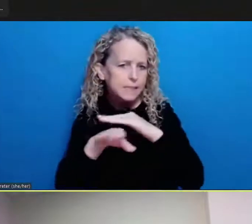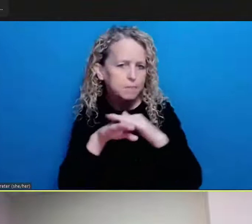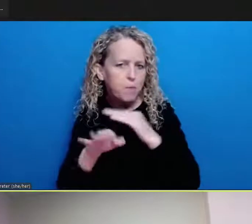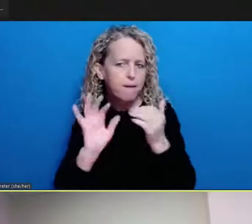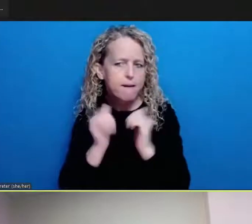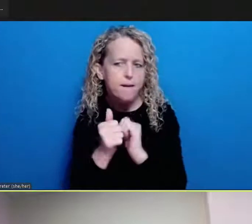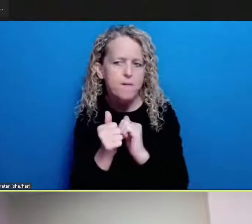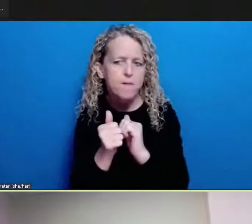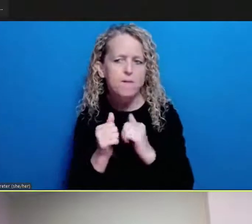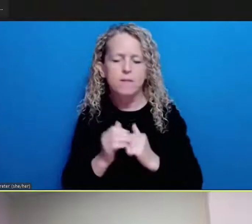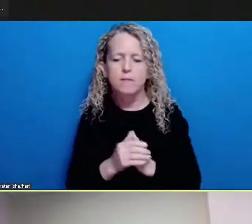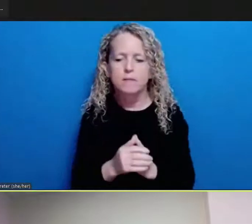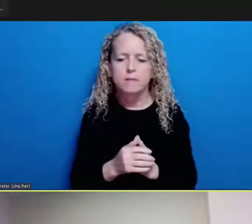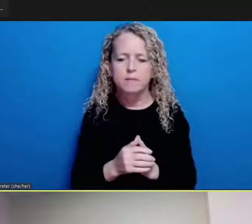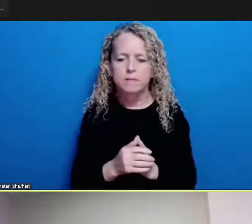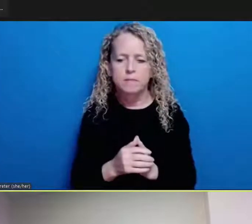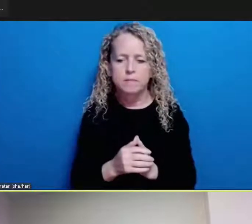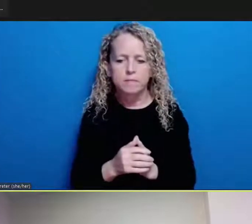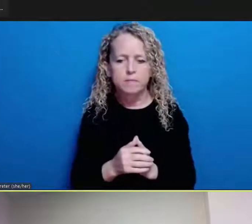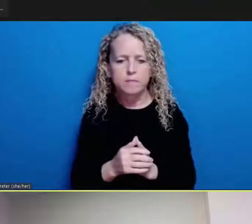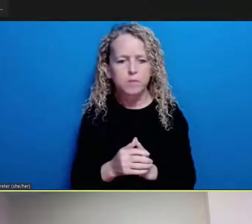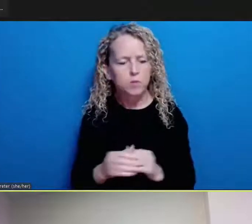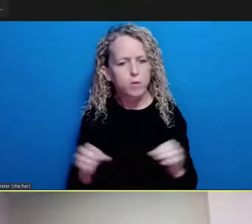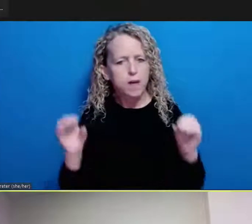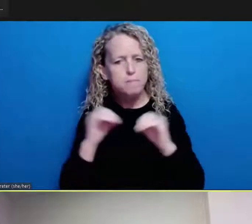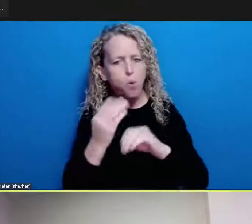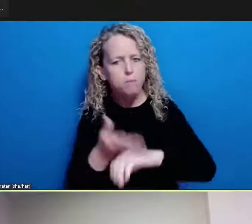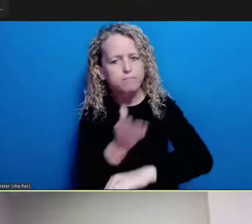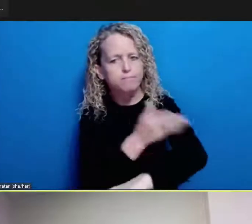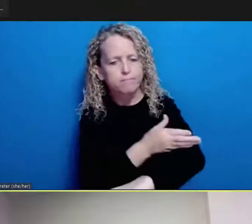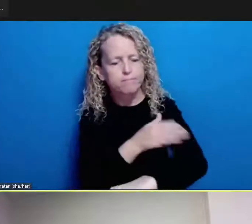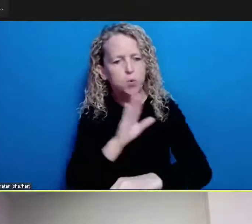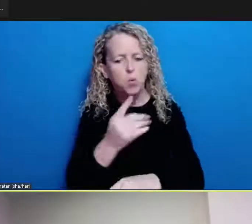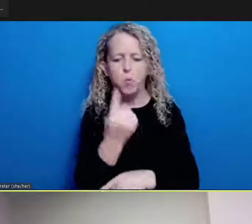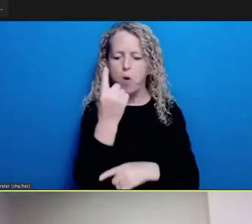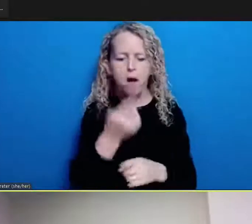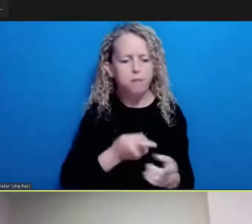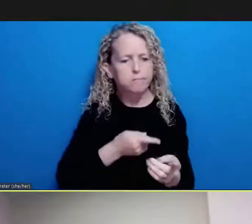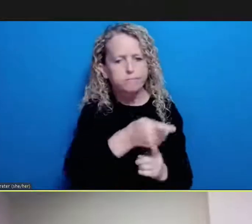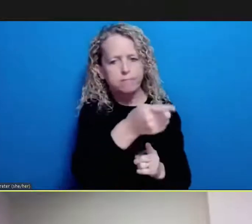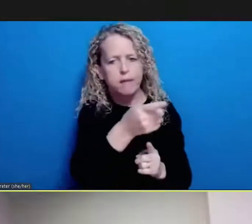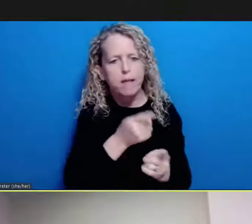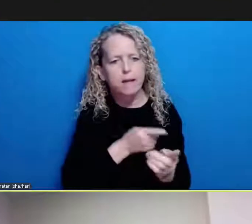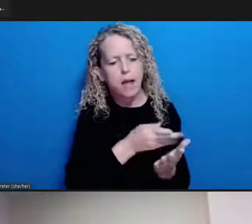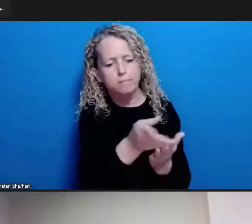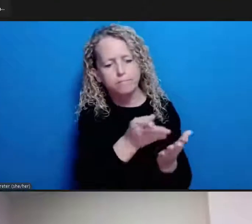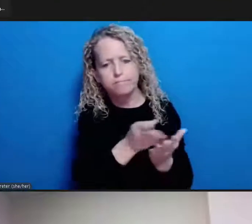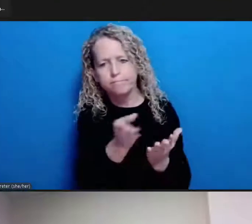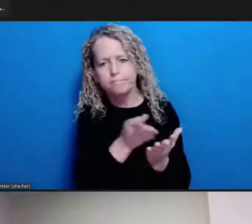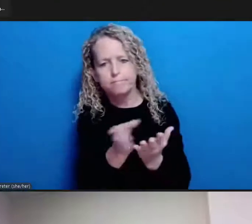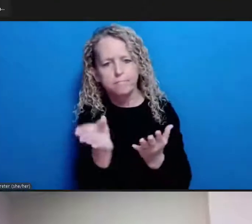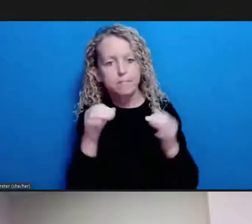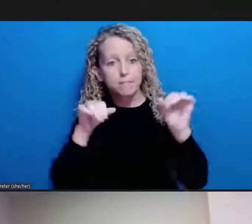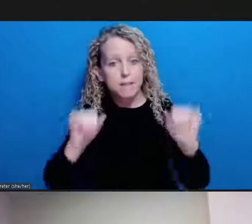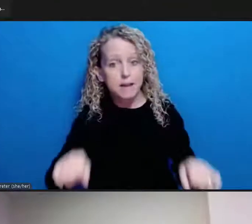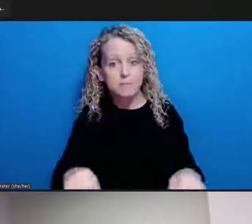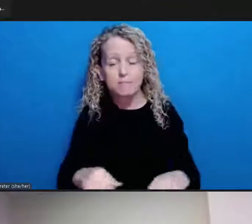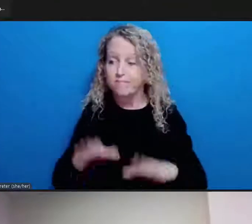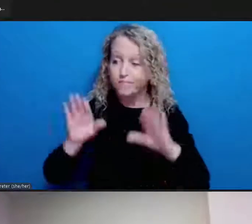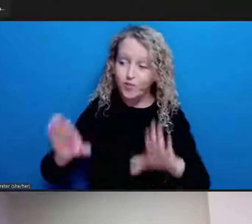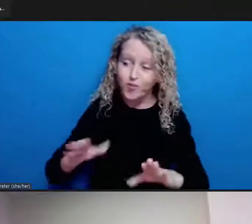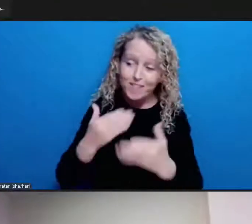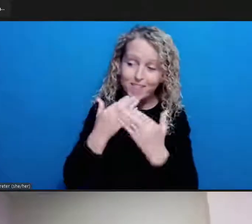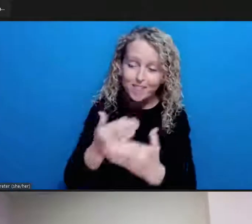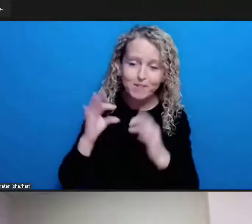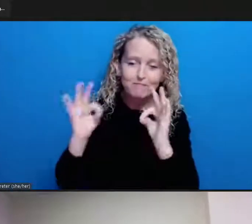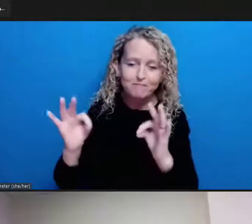of some energy and movement in that one area, and then kind of go from there. That's great. Thank you. And I